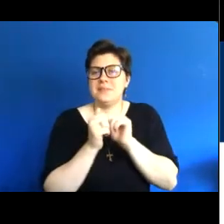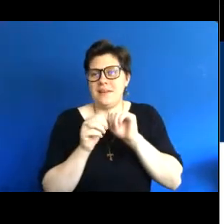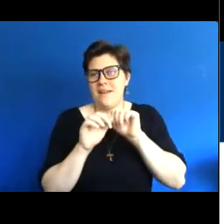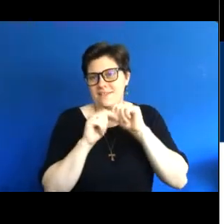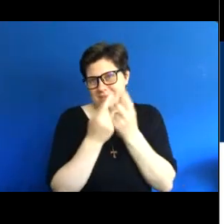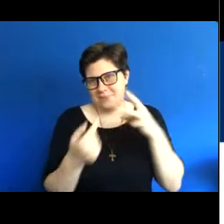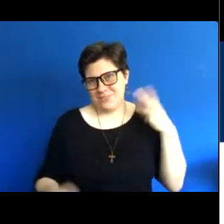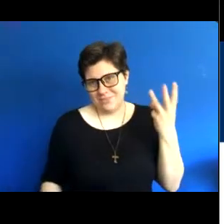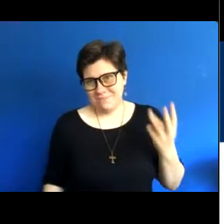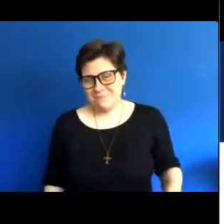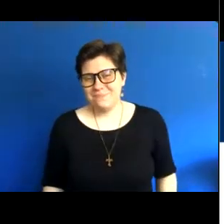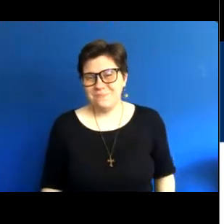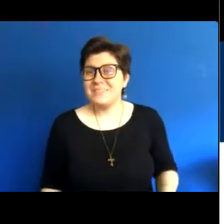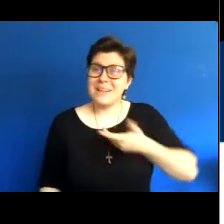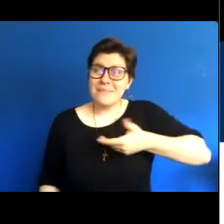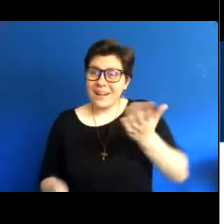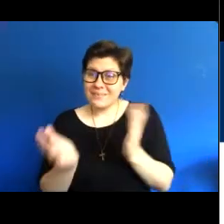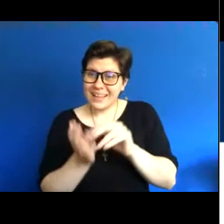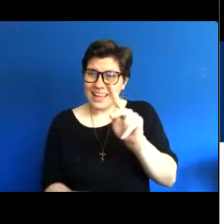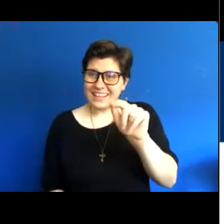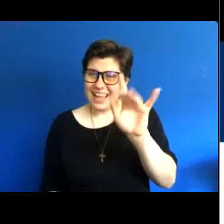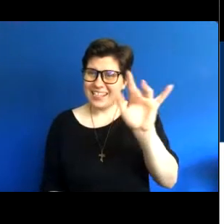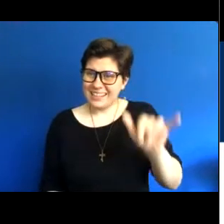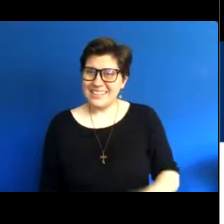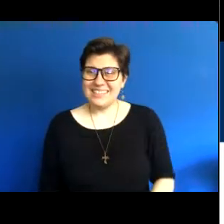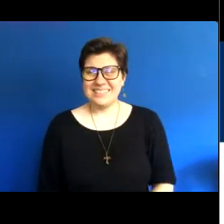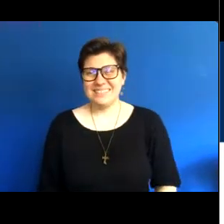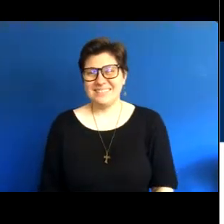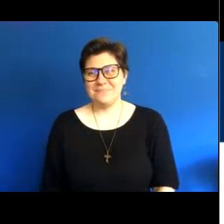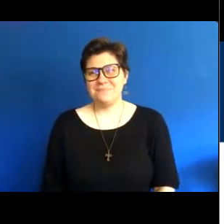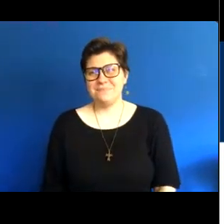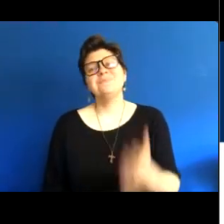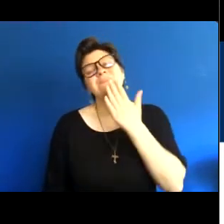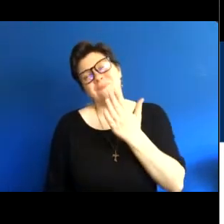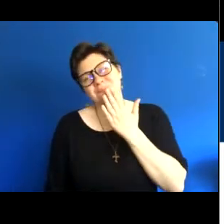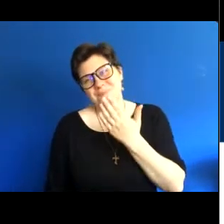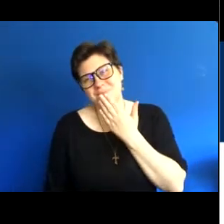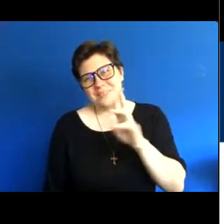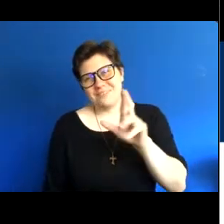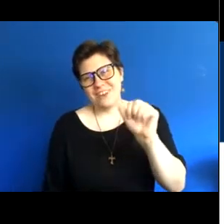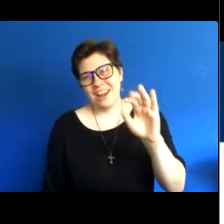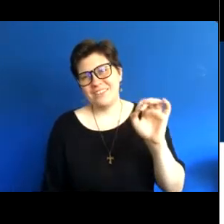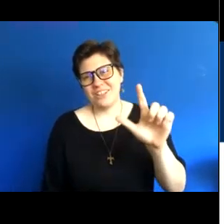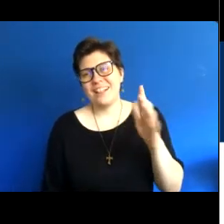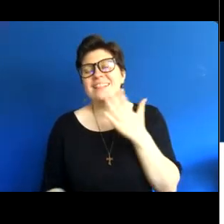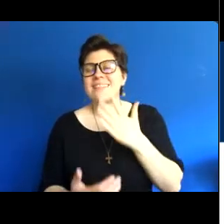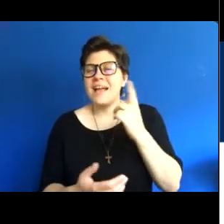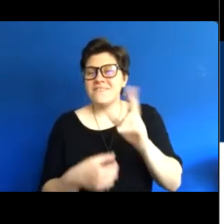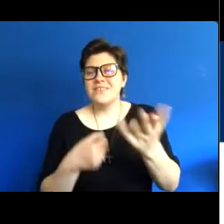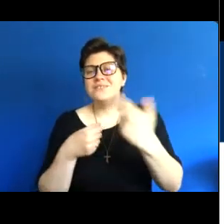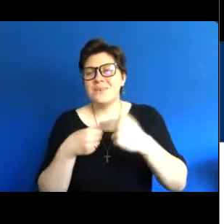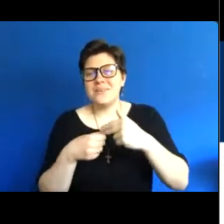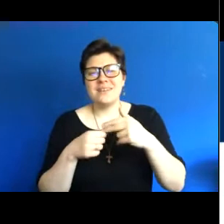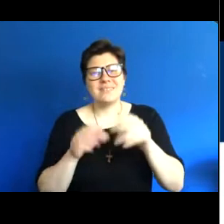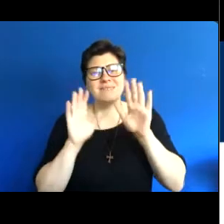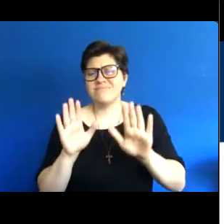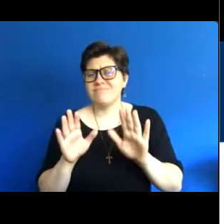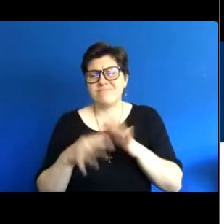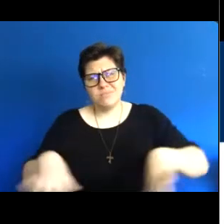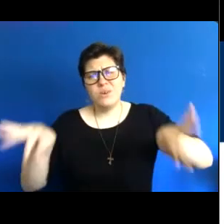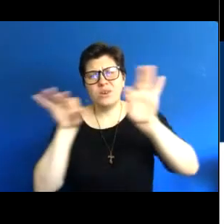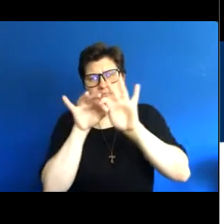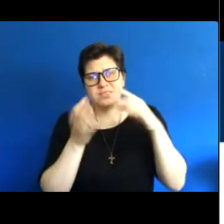Washington. So welcome again, Caitlin. Thank you, Rachel, so much. And thank you, everyone, for joining this incredibly important